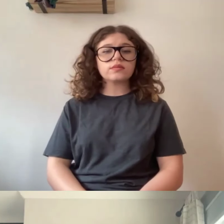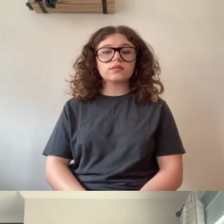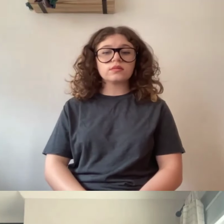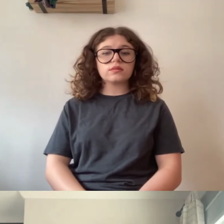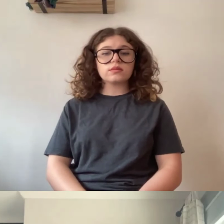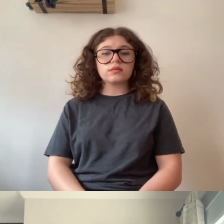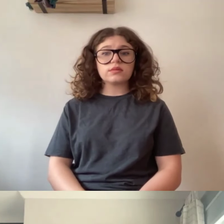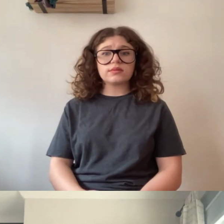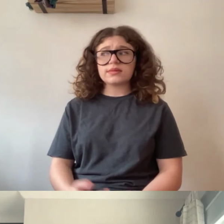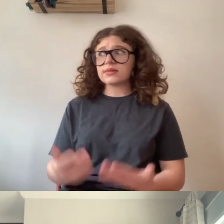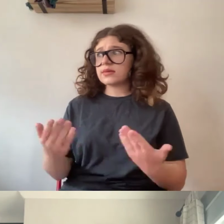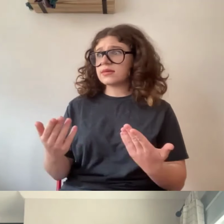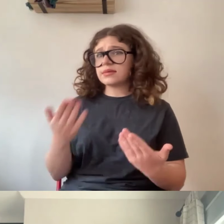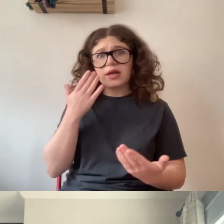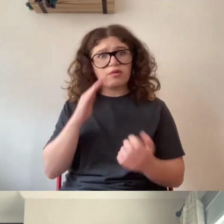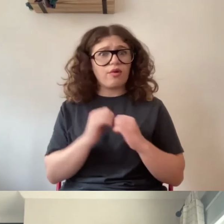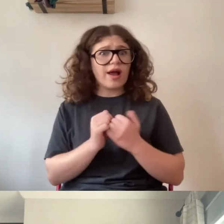Somehow I lost my.